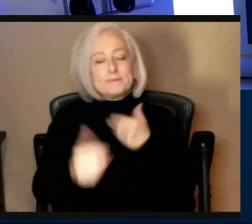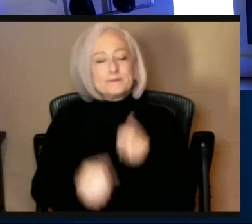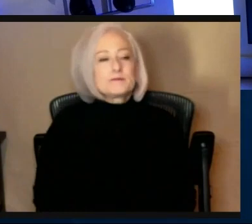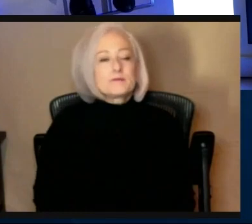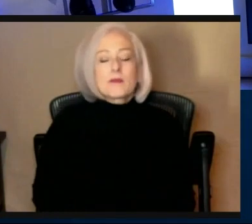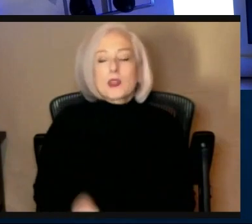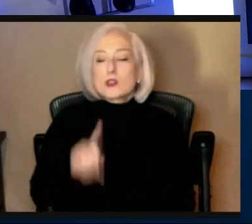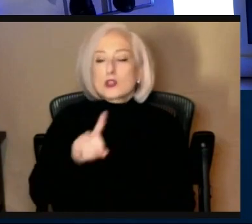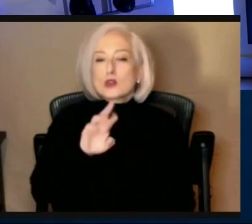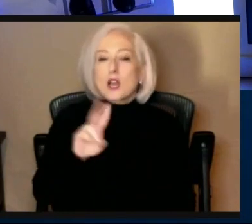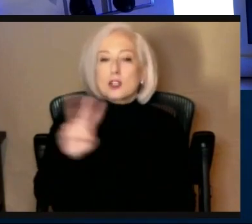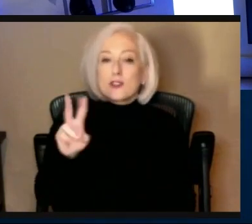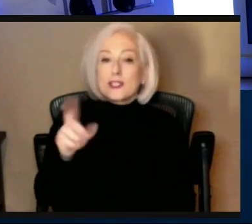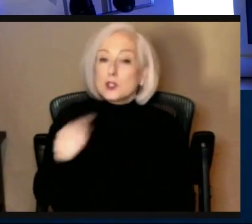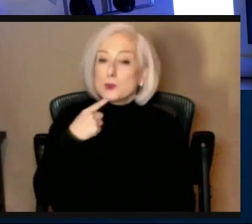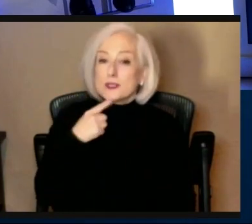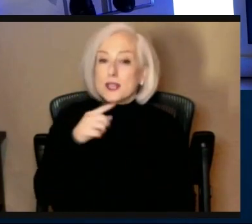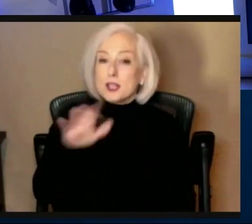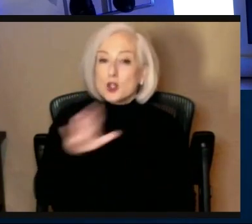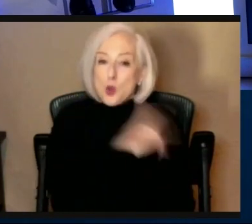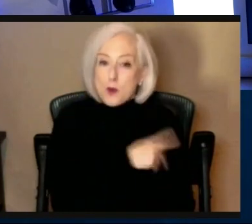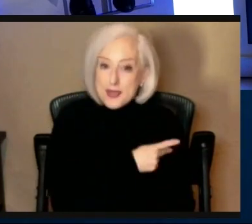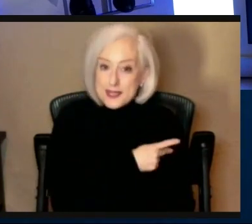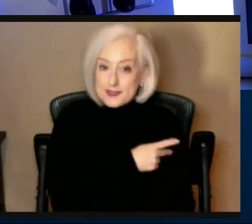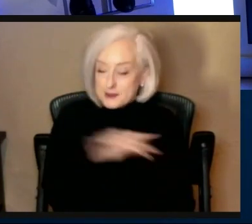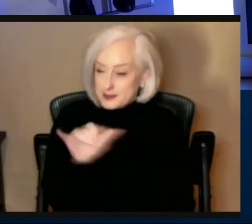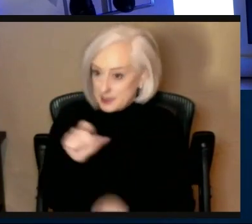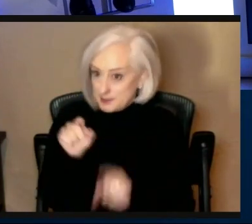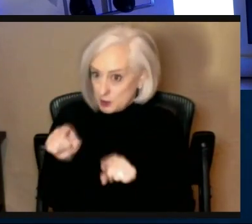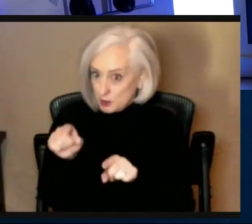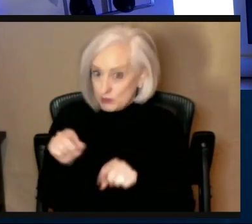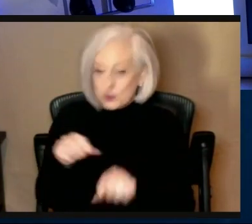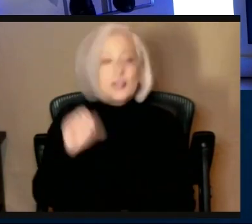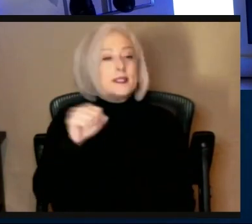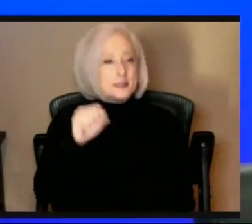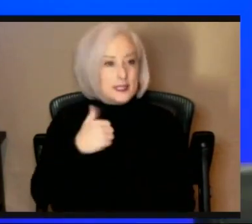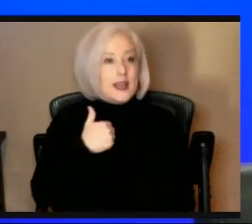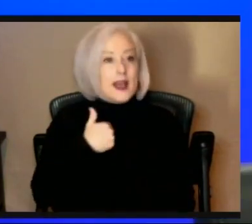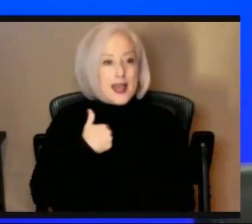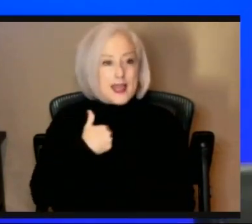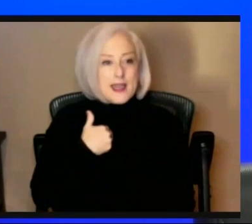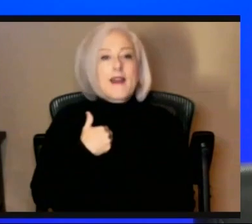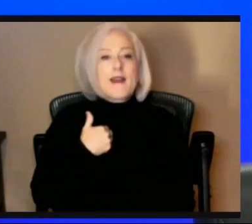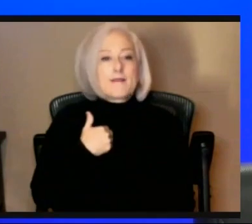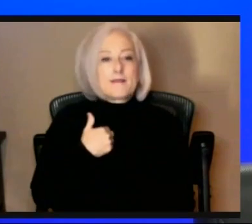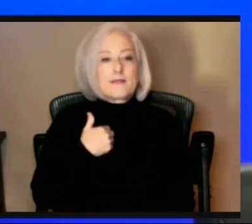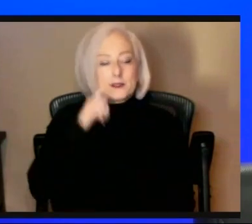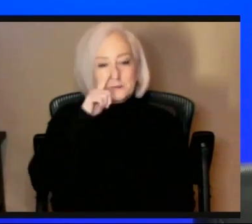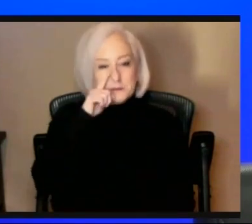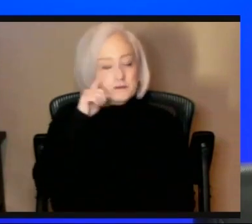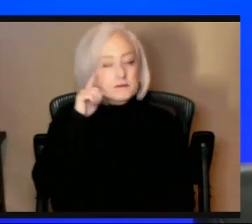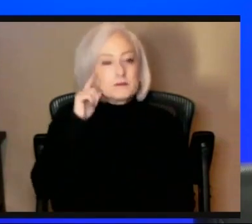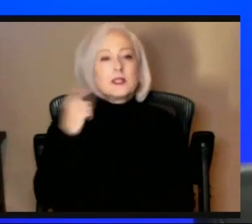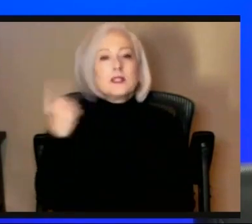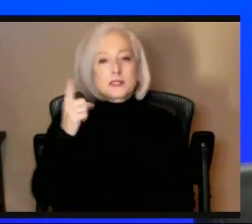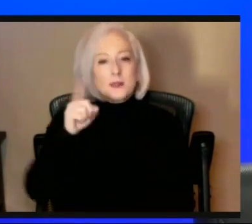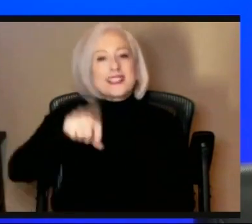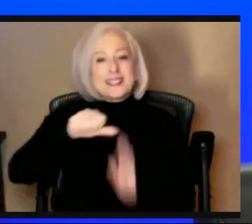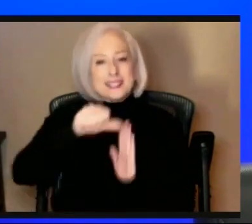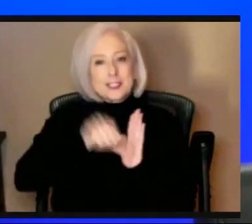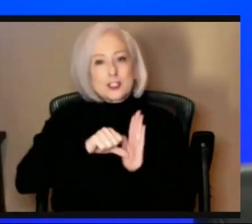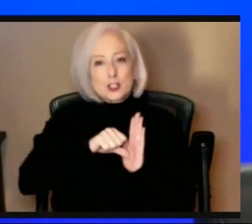your patients, many of your patients, to Dr. V. Is that correct? If I have a lung cancer or something that it needs a surgical thing, this is the